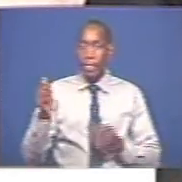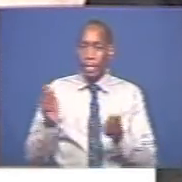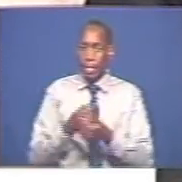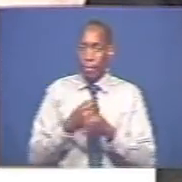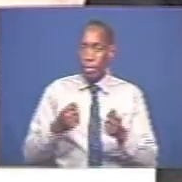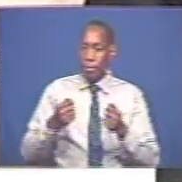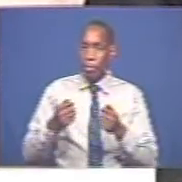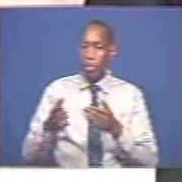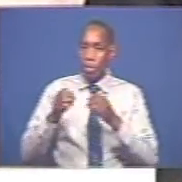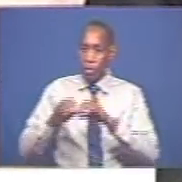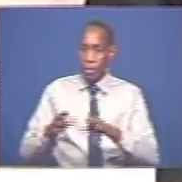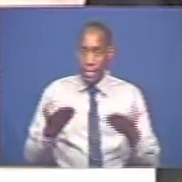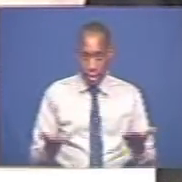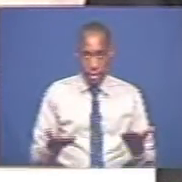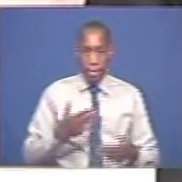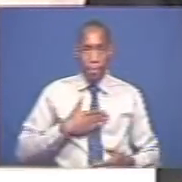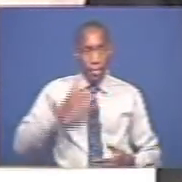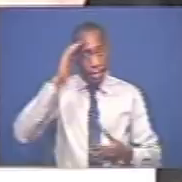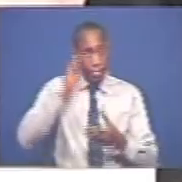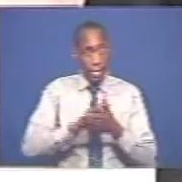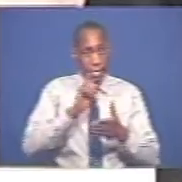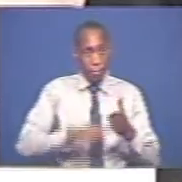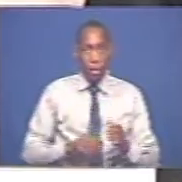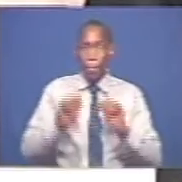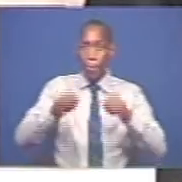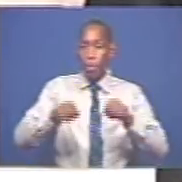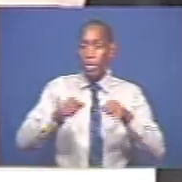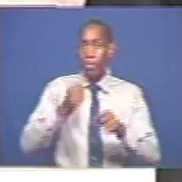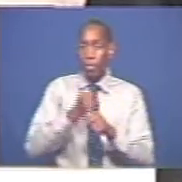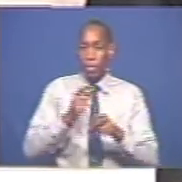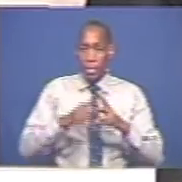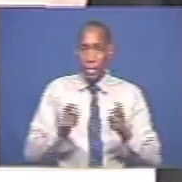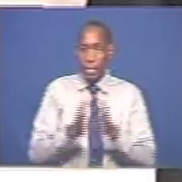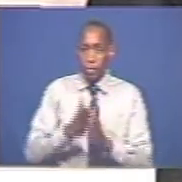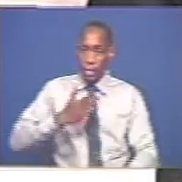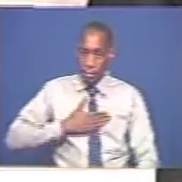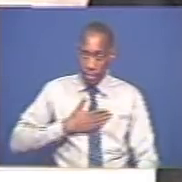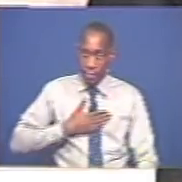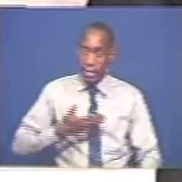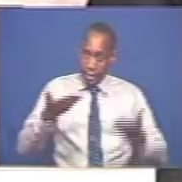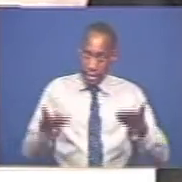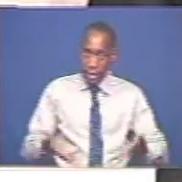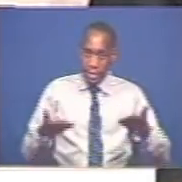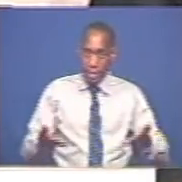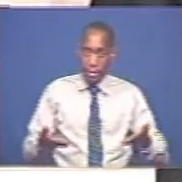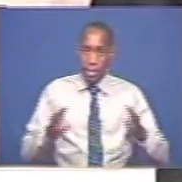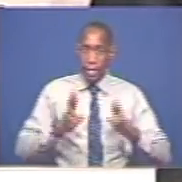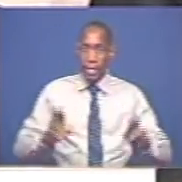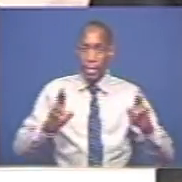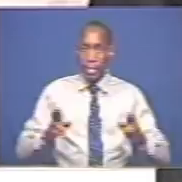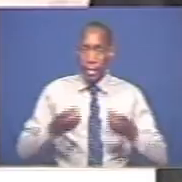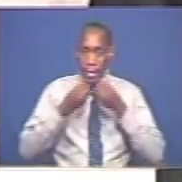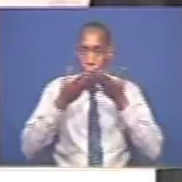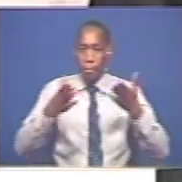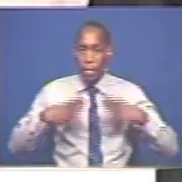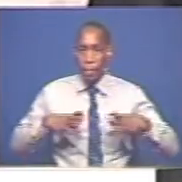lose them. So I believe something can be done. It begins with me. Right here, I'm already telling people